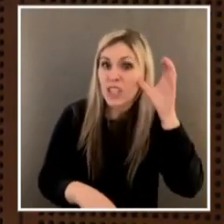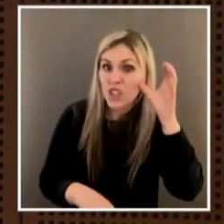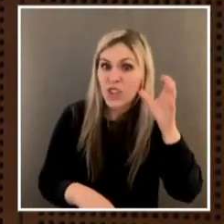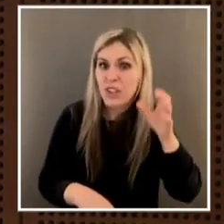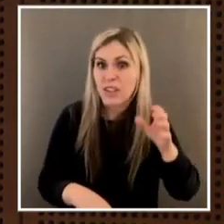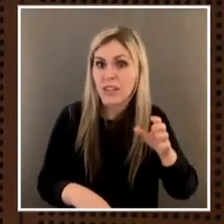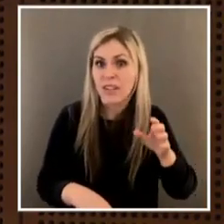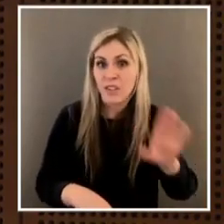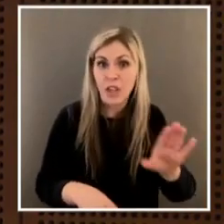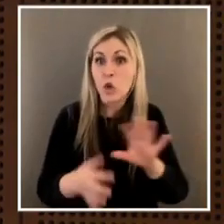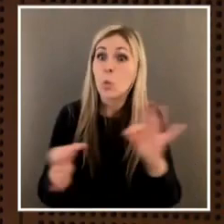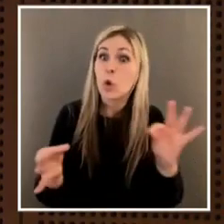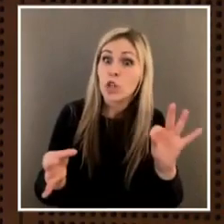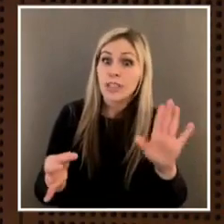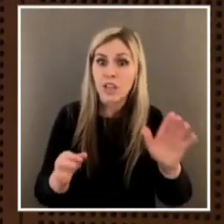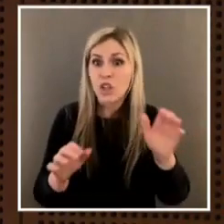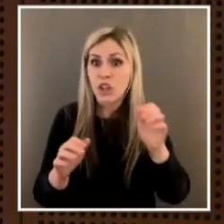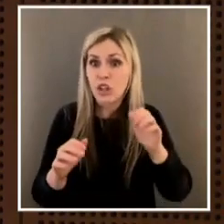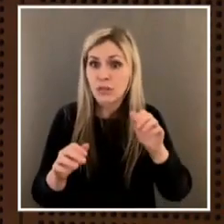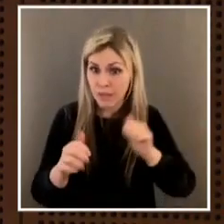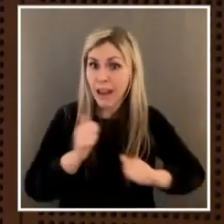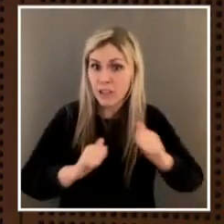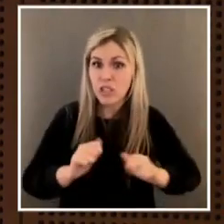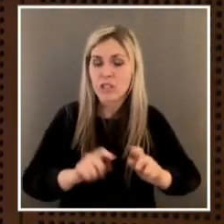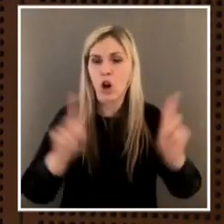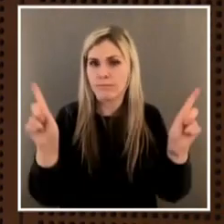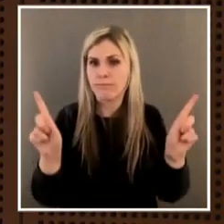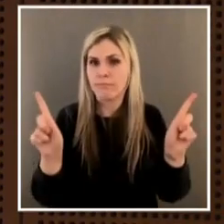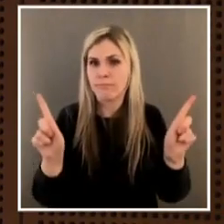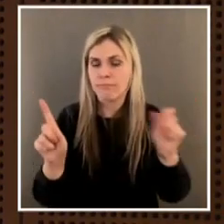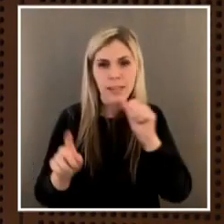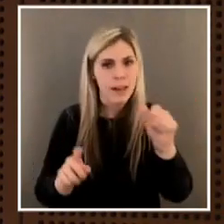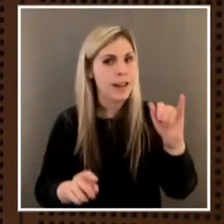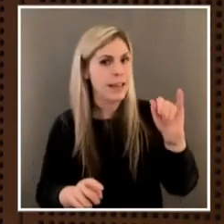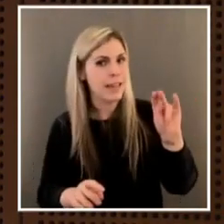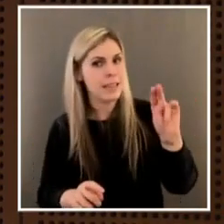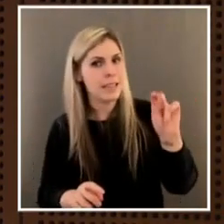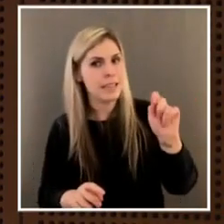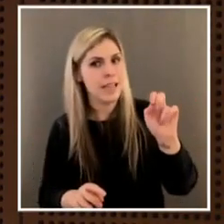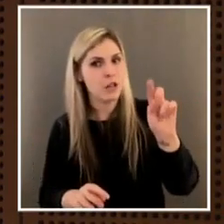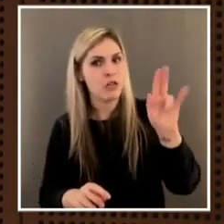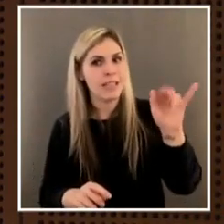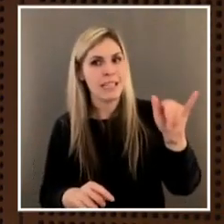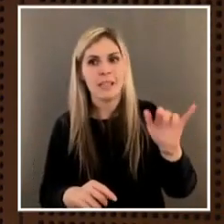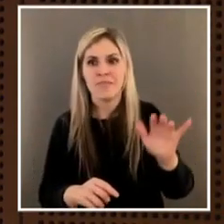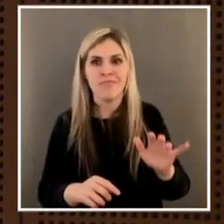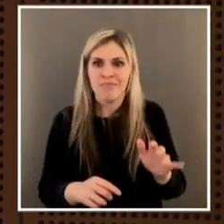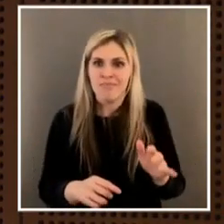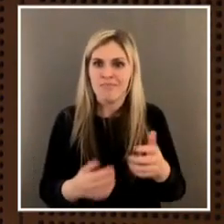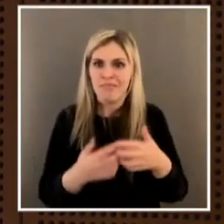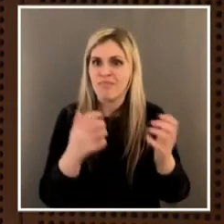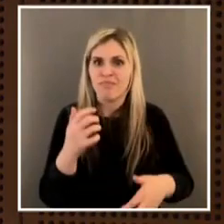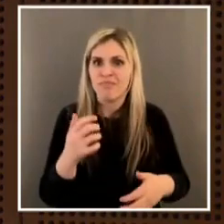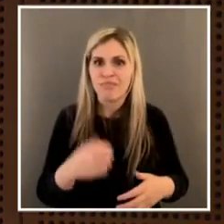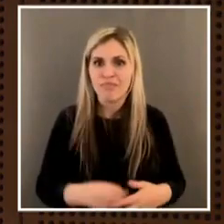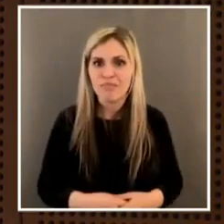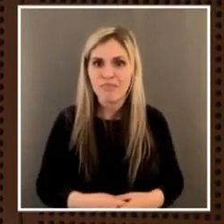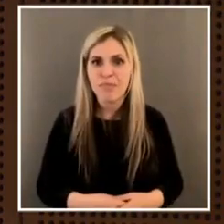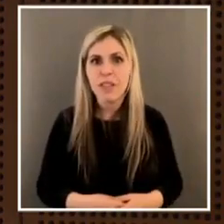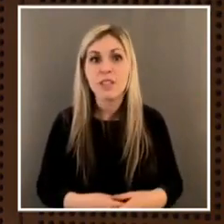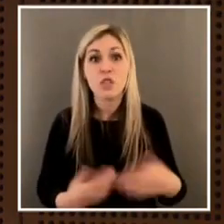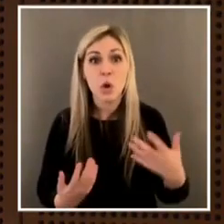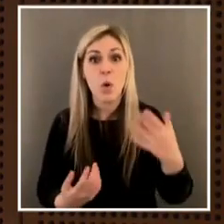in line. The integrity is not consistent. So what Hansberry began to do was to feed